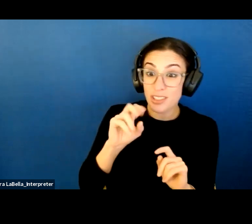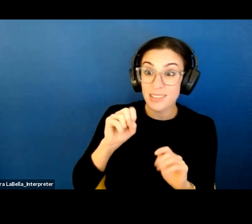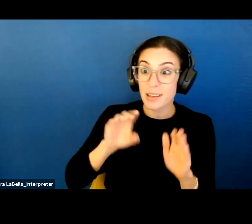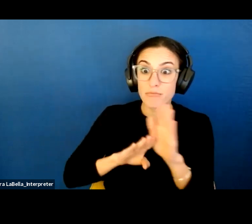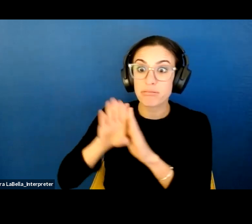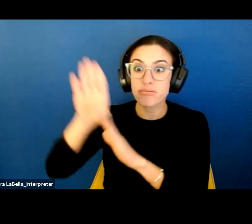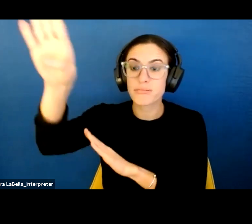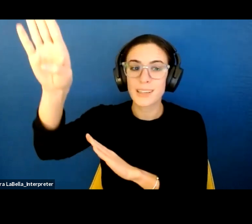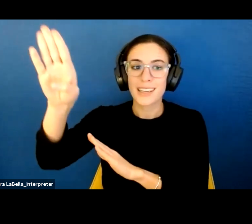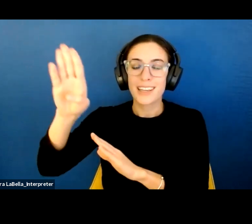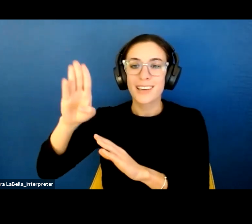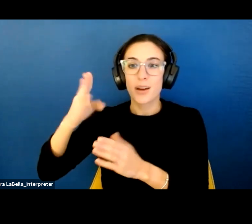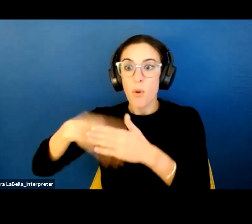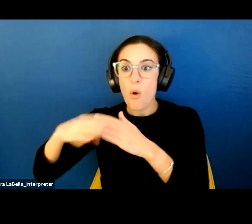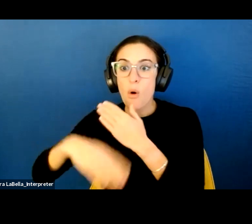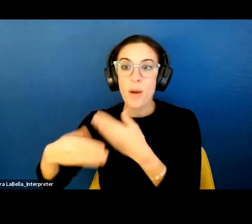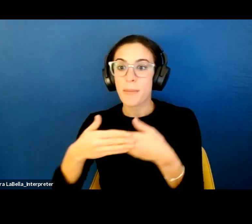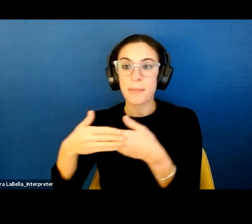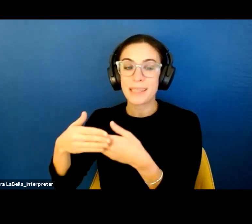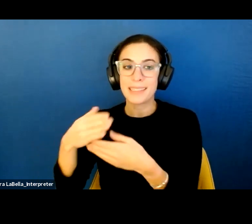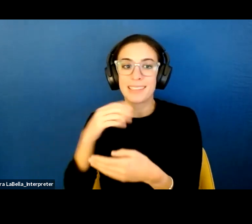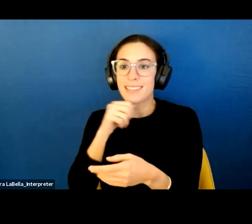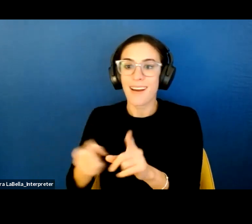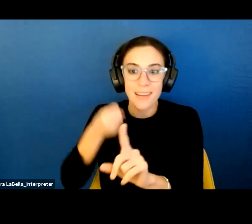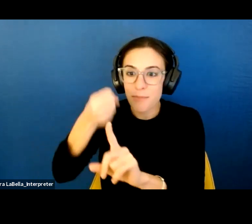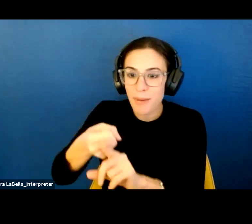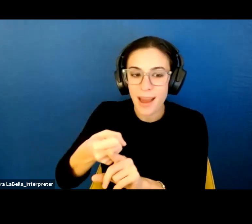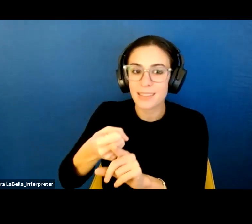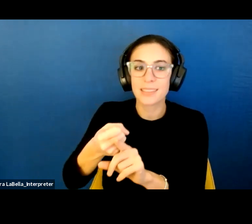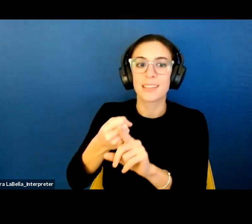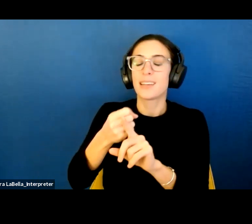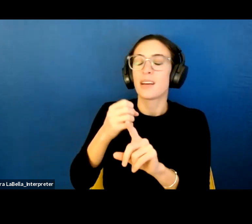growth, nor will reducing the number of future births address the current crisis.